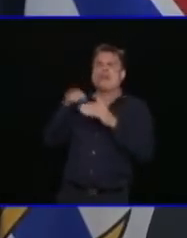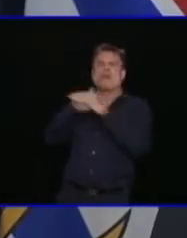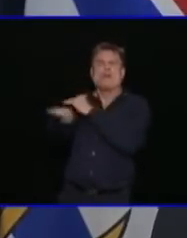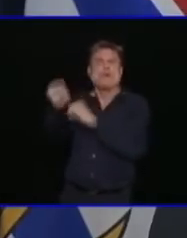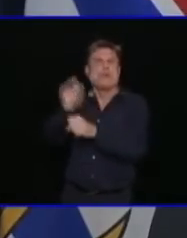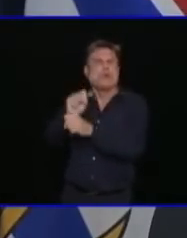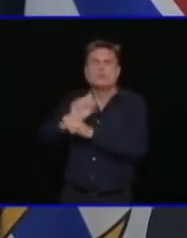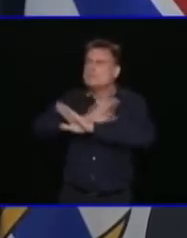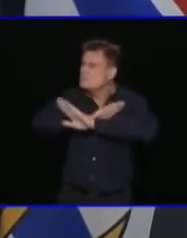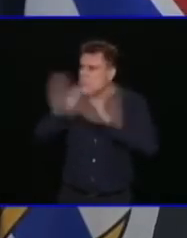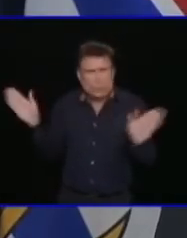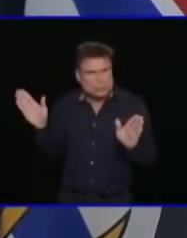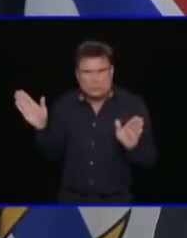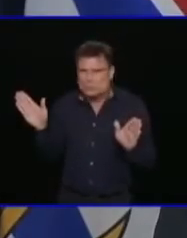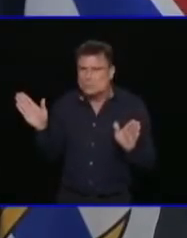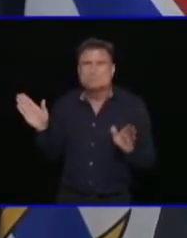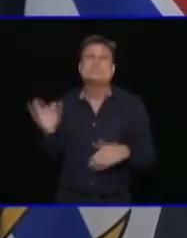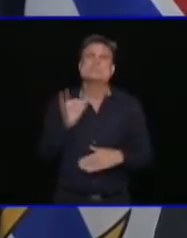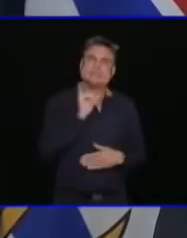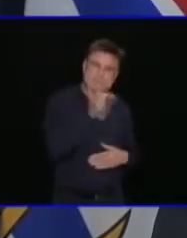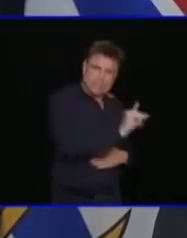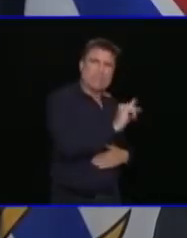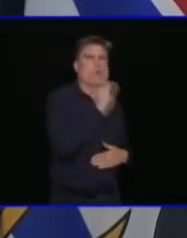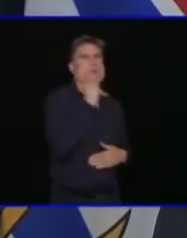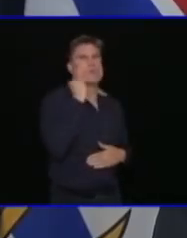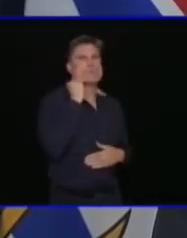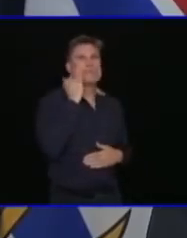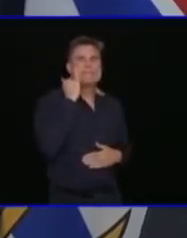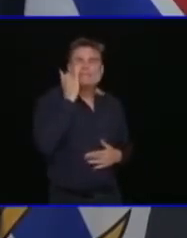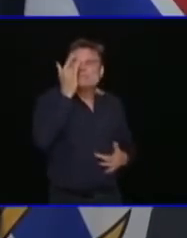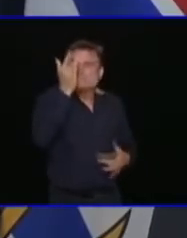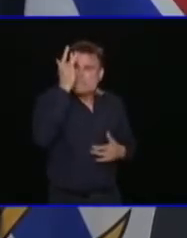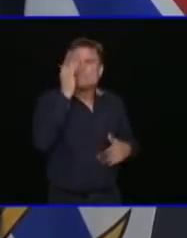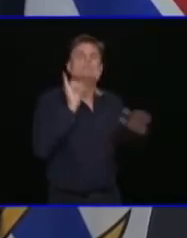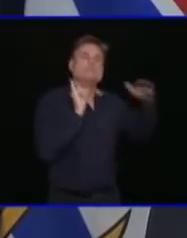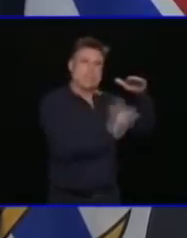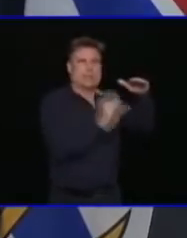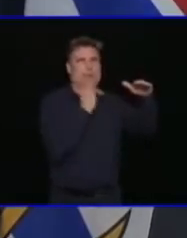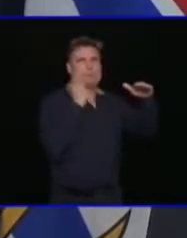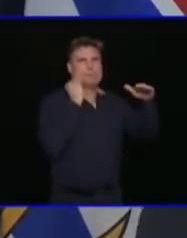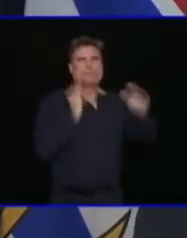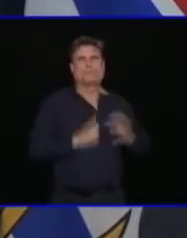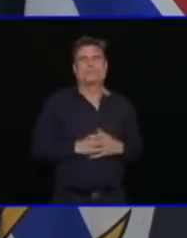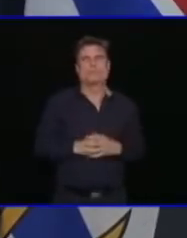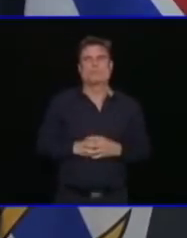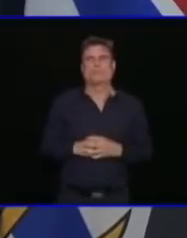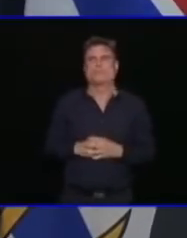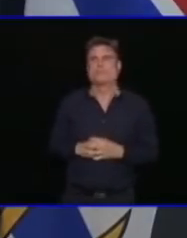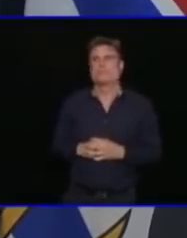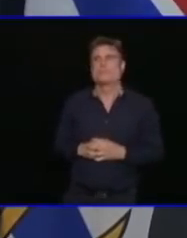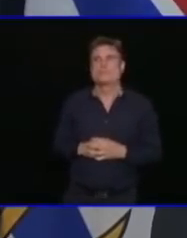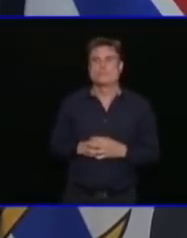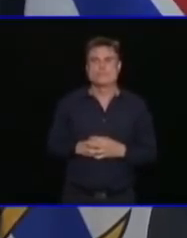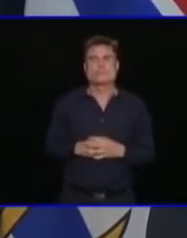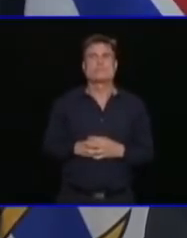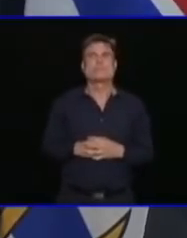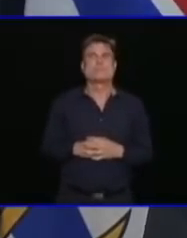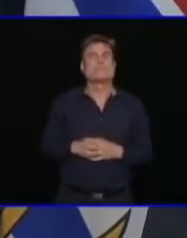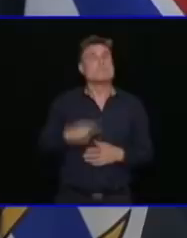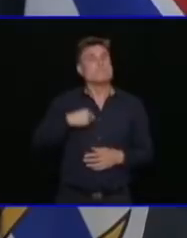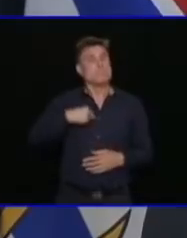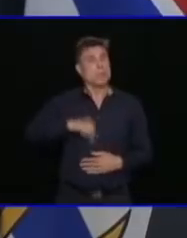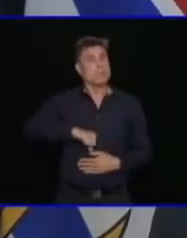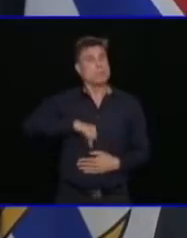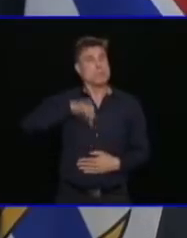Premier led all of Canada in the Sick Day initiative that has been accepted by premiers across the country and, of course, the federal